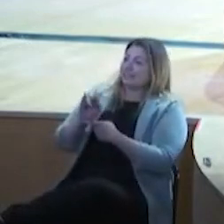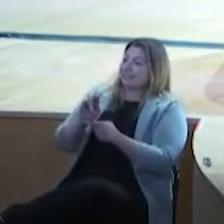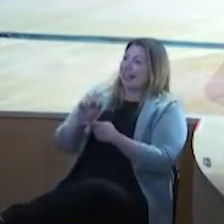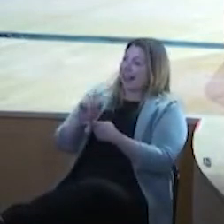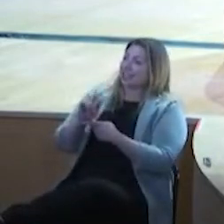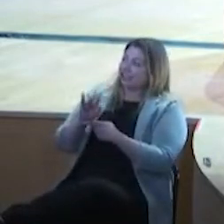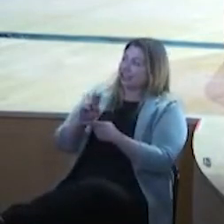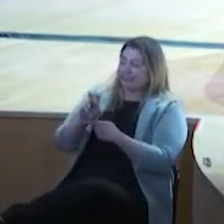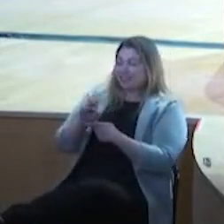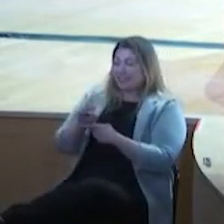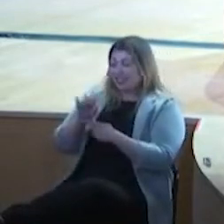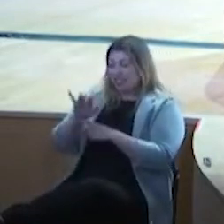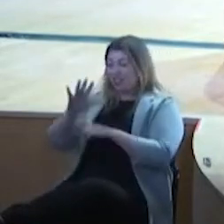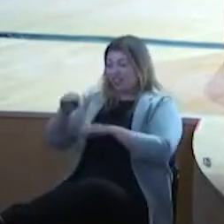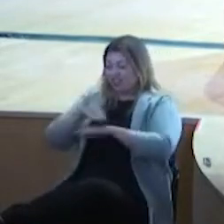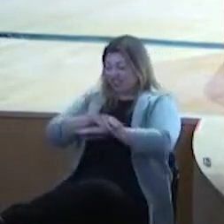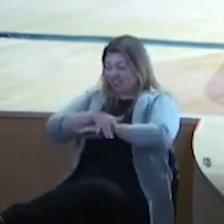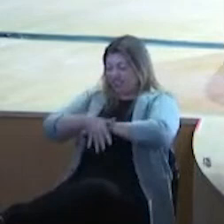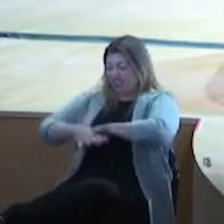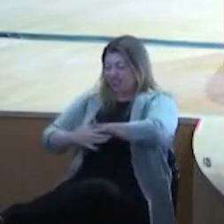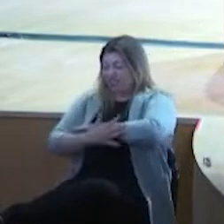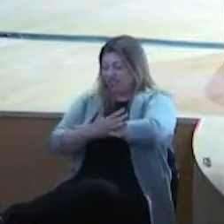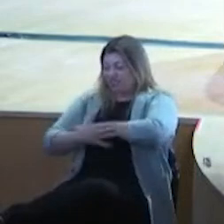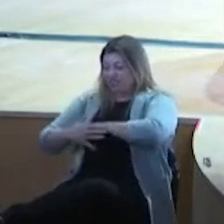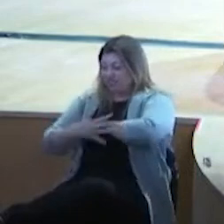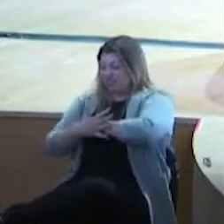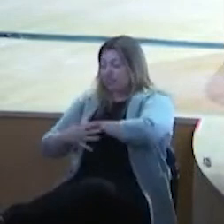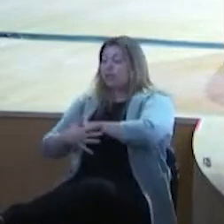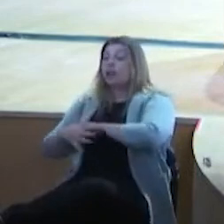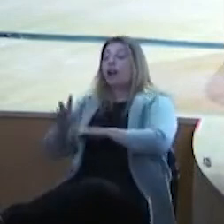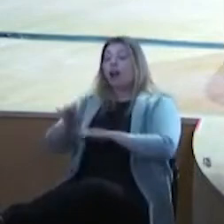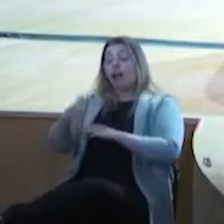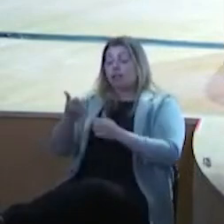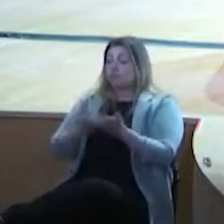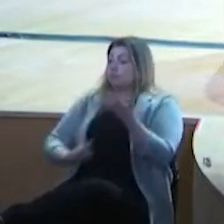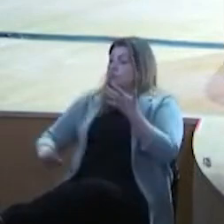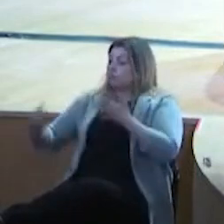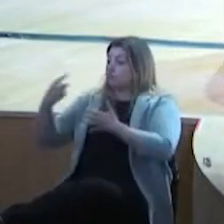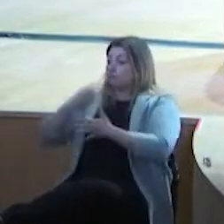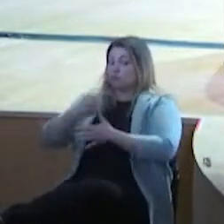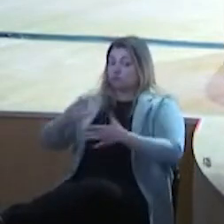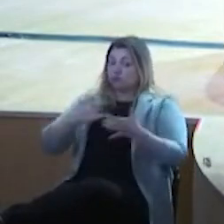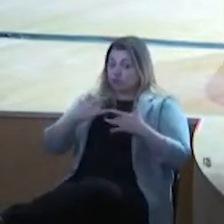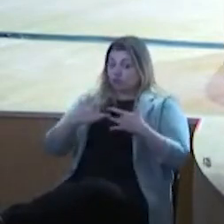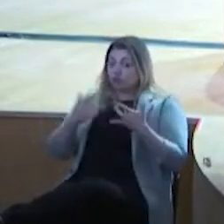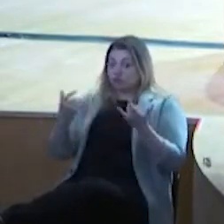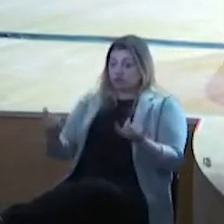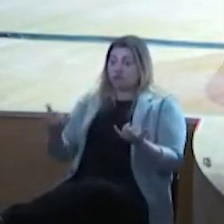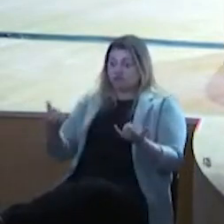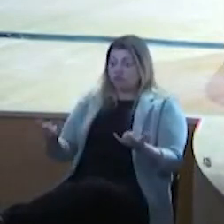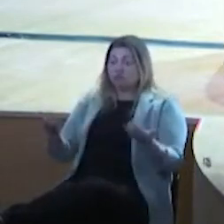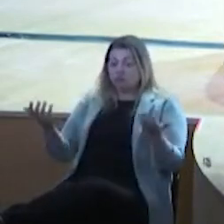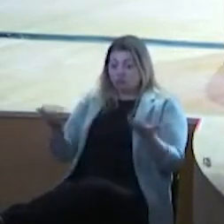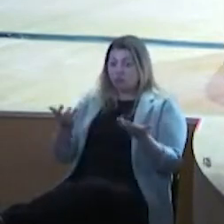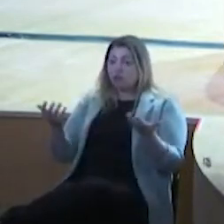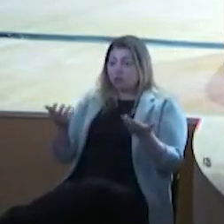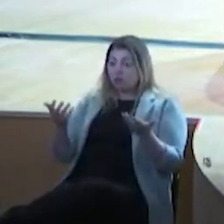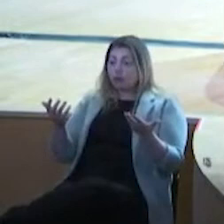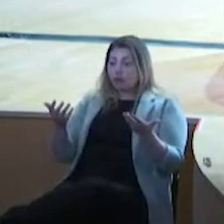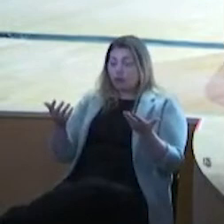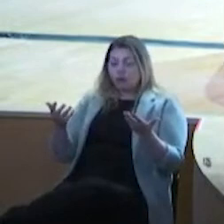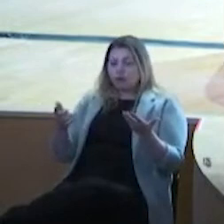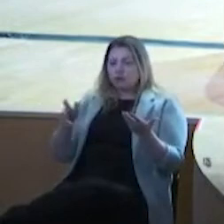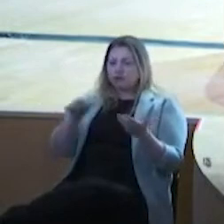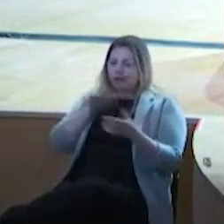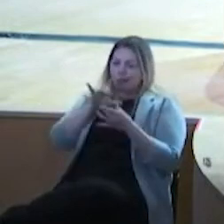The other thing that is of the paramount concern at the moment that is not